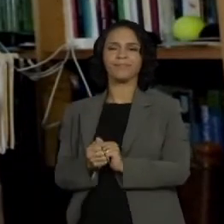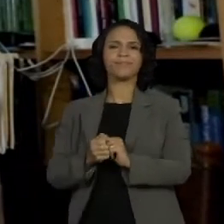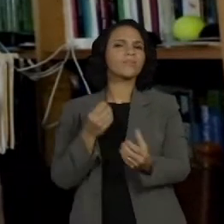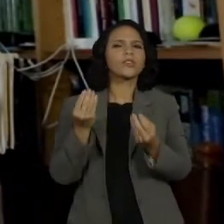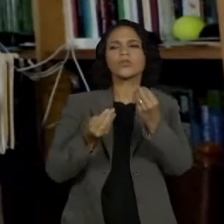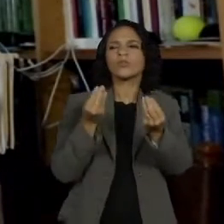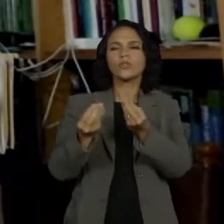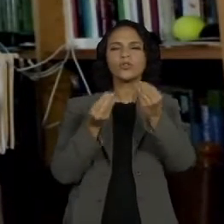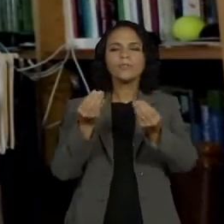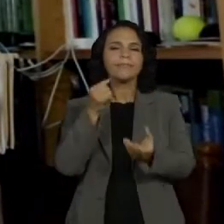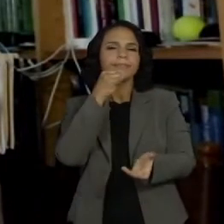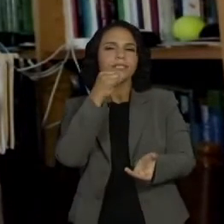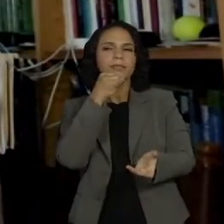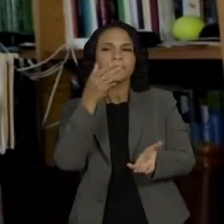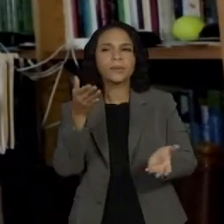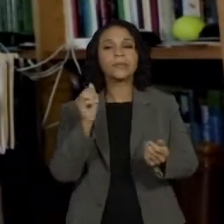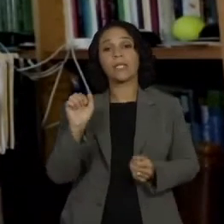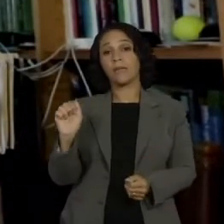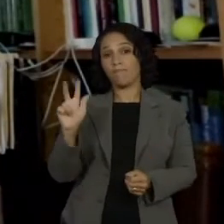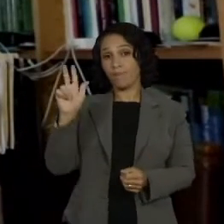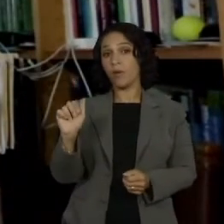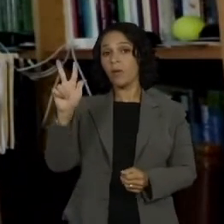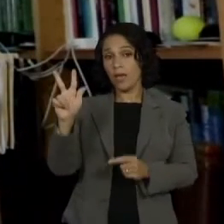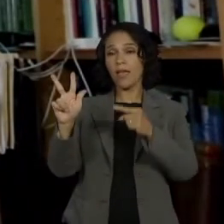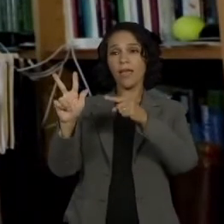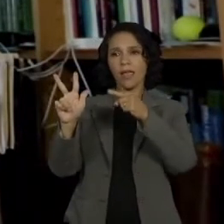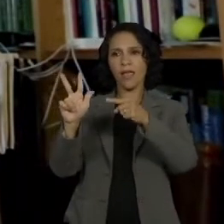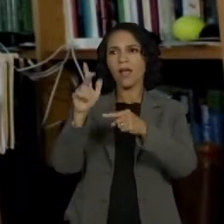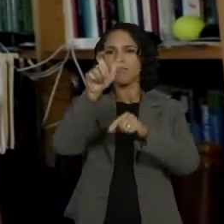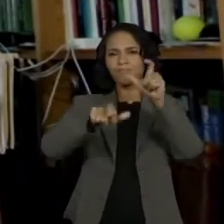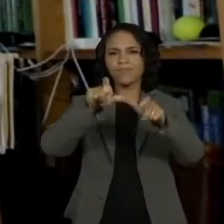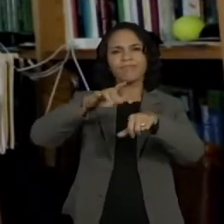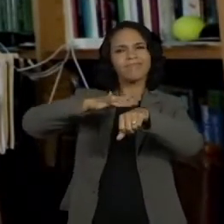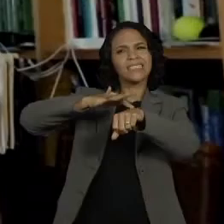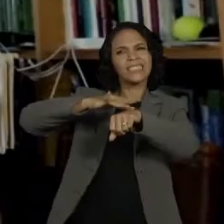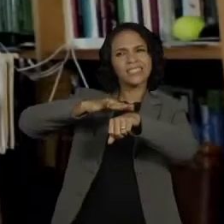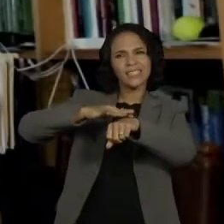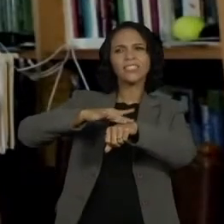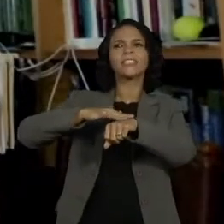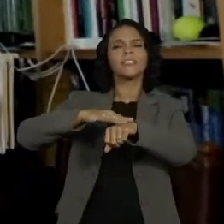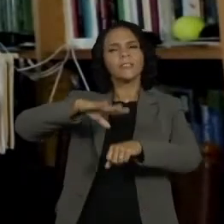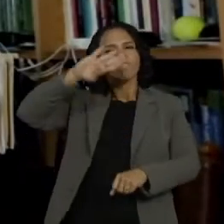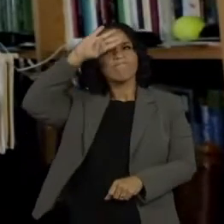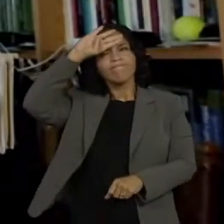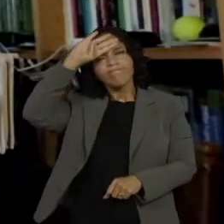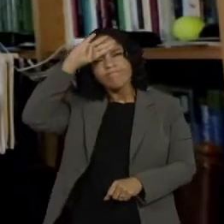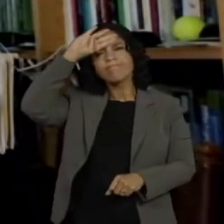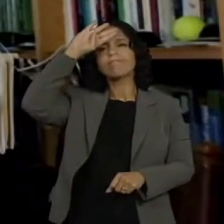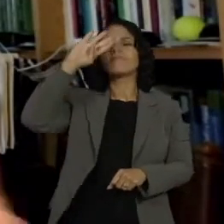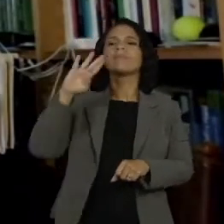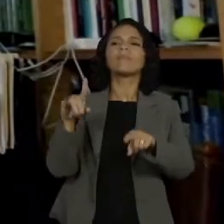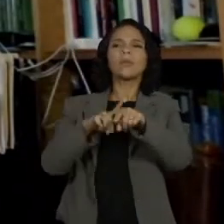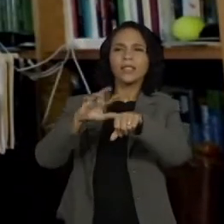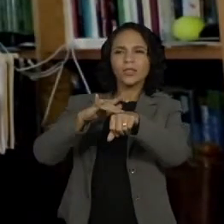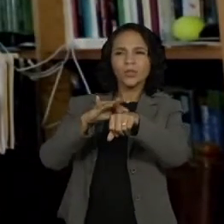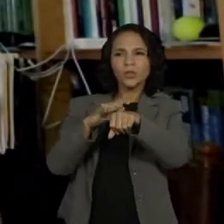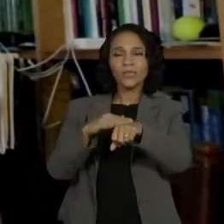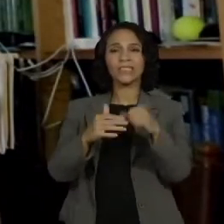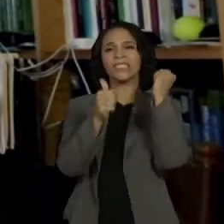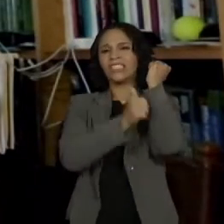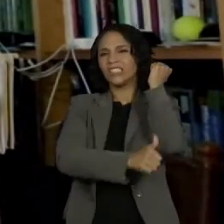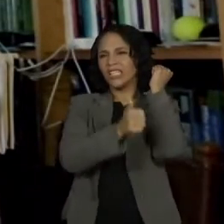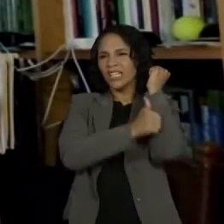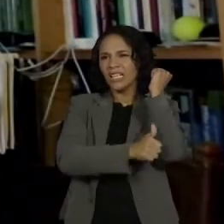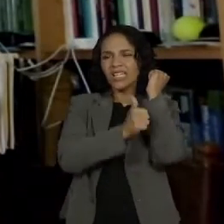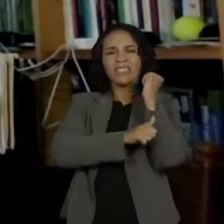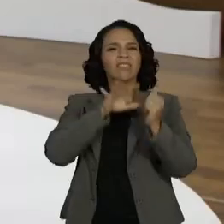For instance, Ebola. Ebola makes people very, very sick. And they have diarrhea